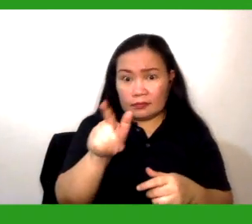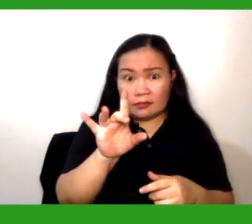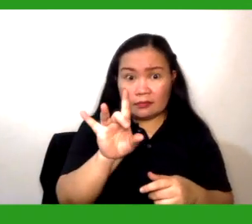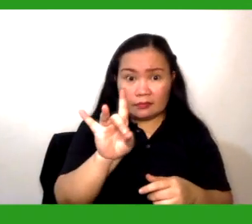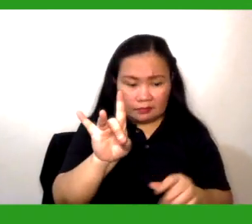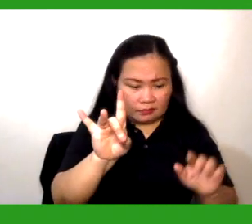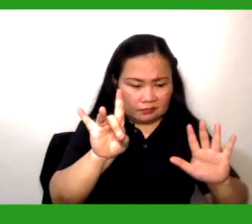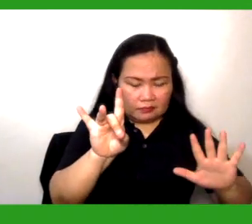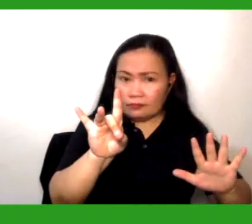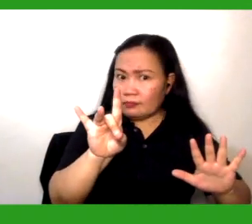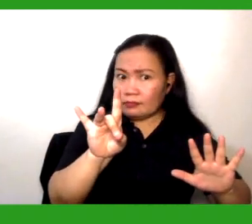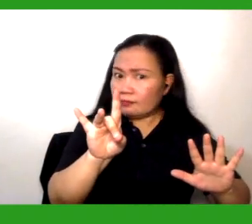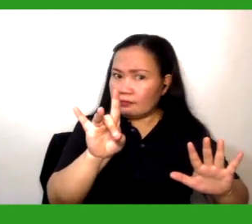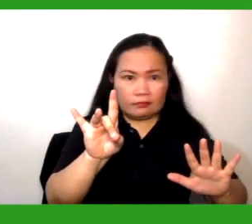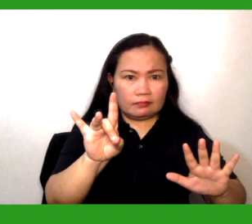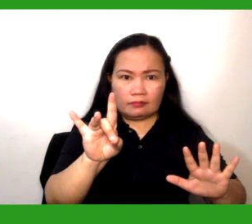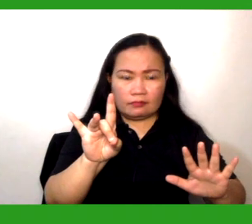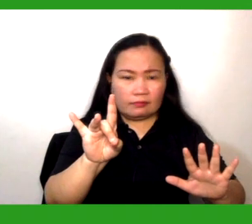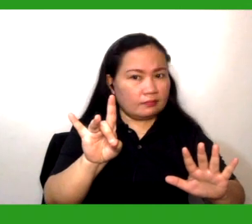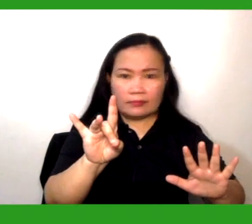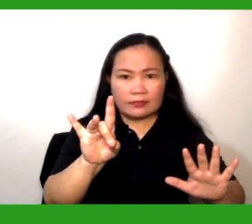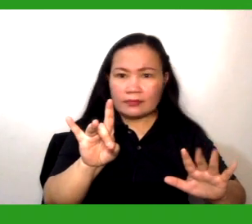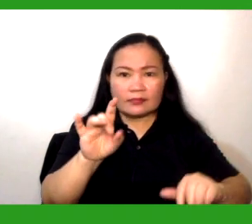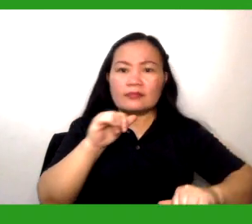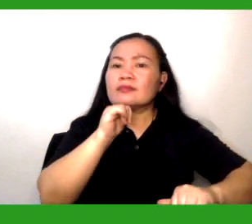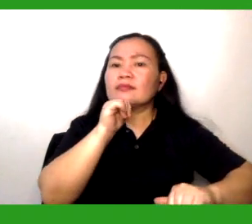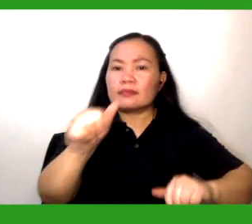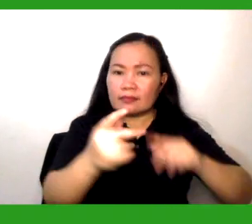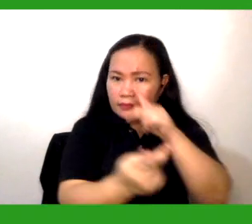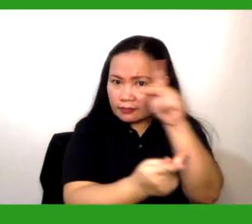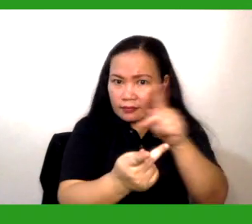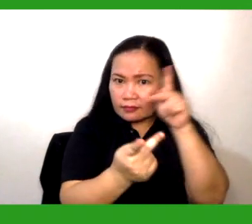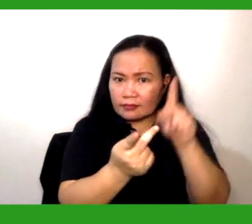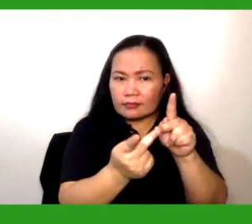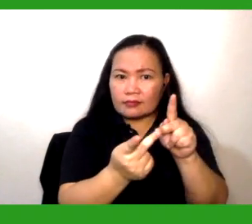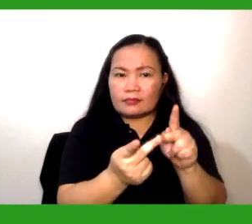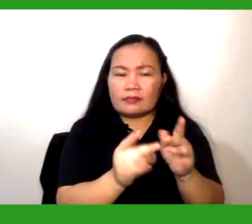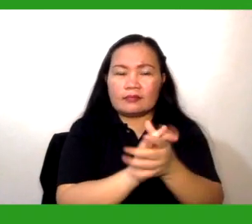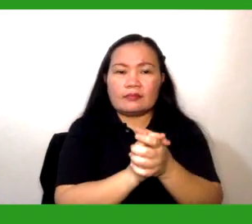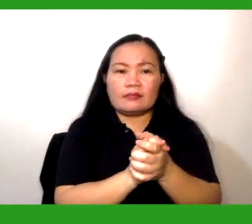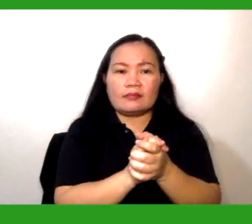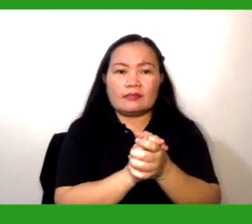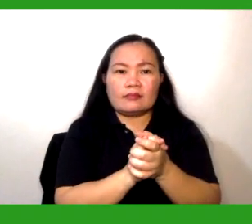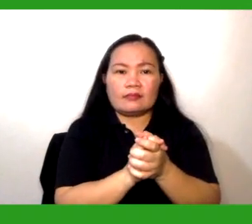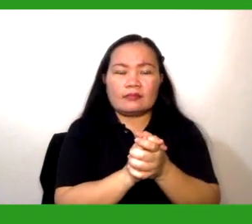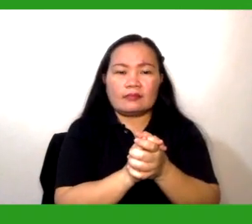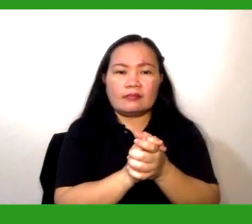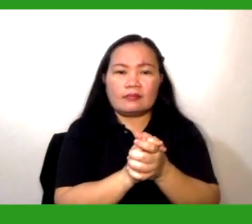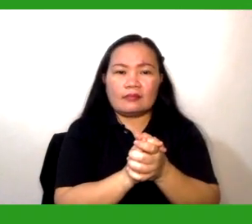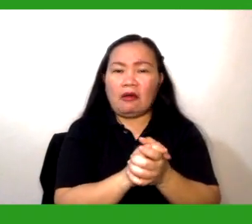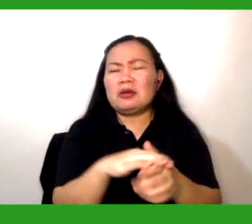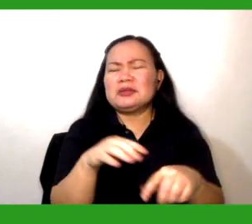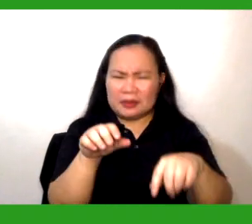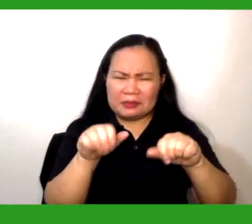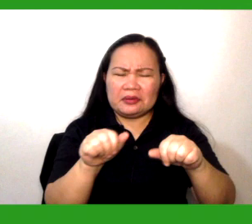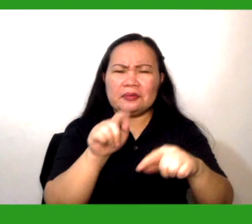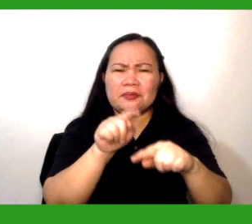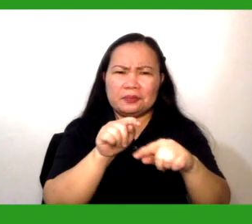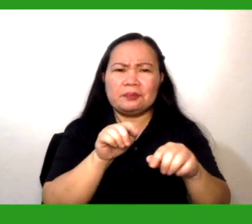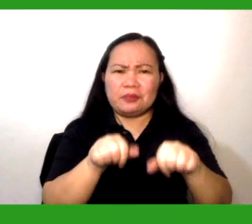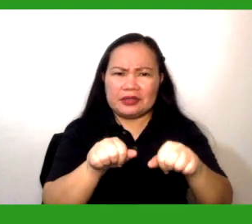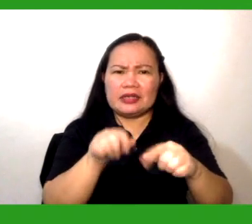ito, 28, pwede mo siyang i-divide, kaya lang may butal. Pero, pwede na rin. 28 divided by 5, that is